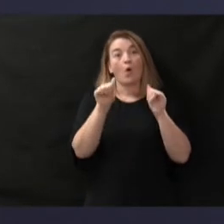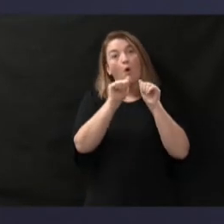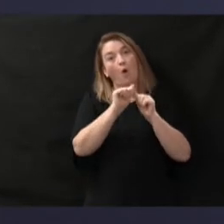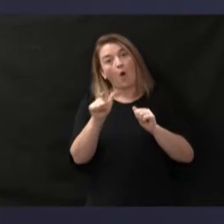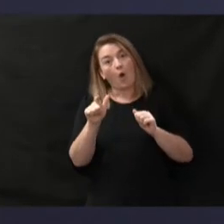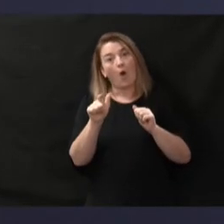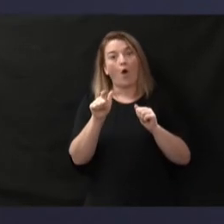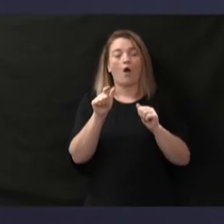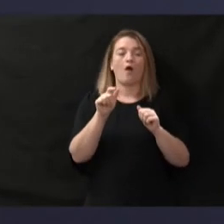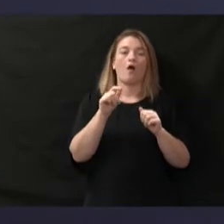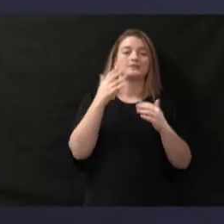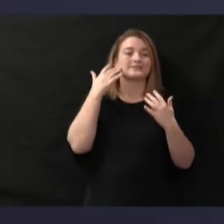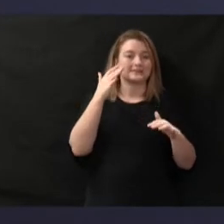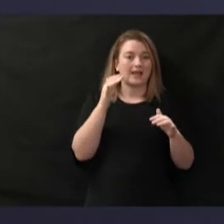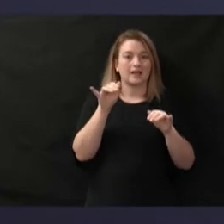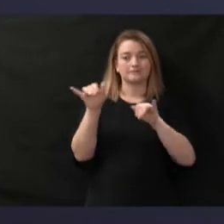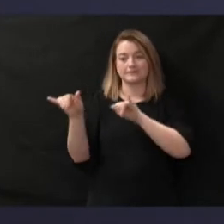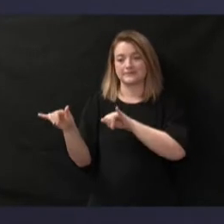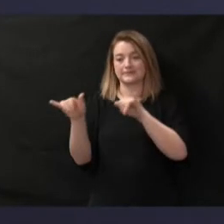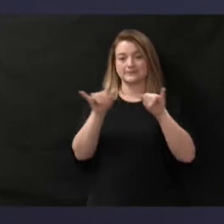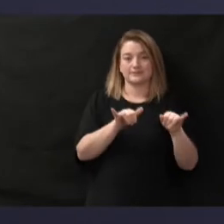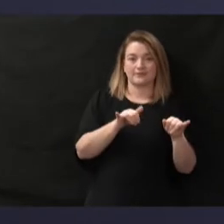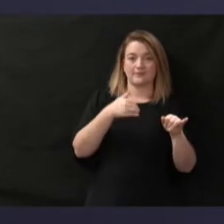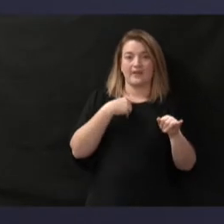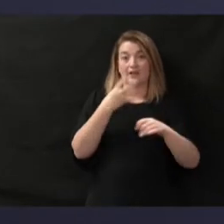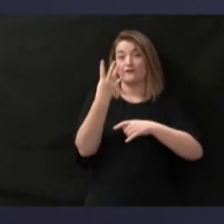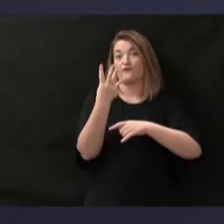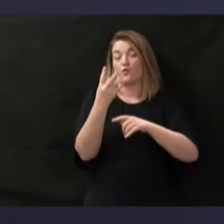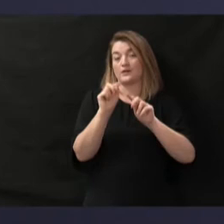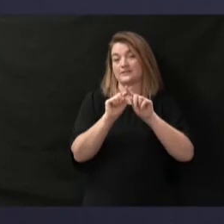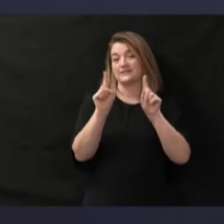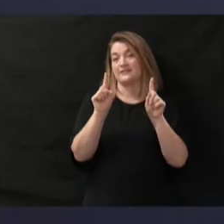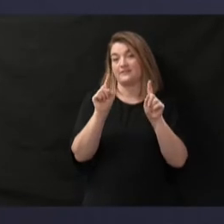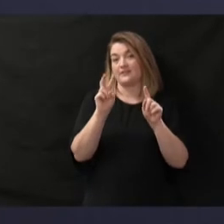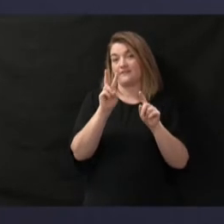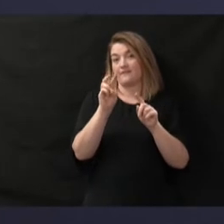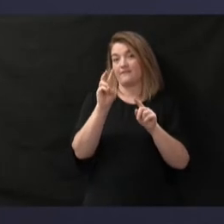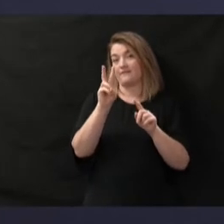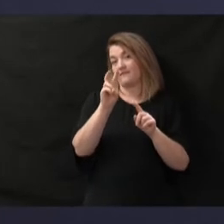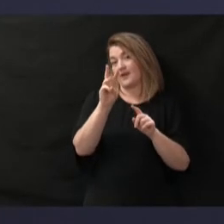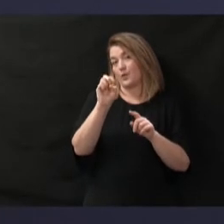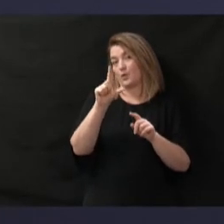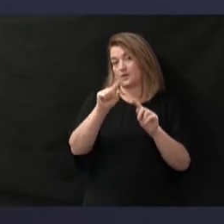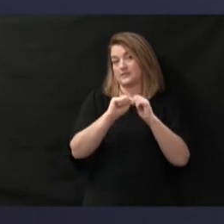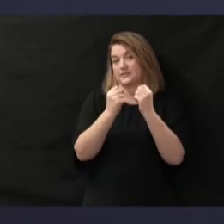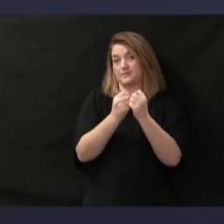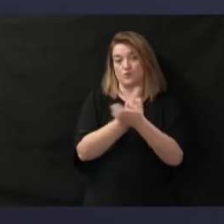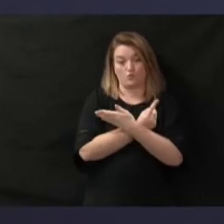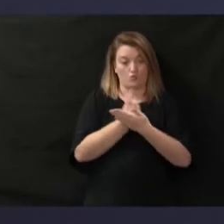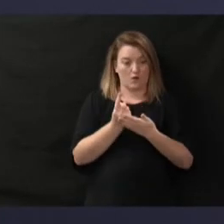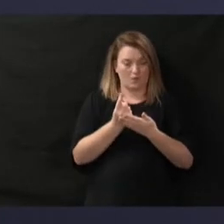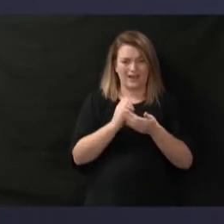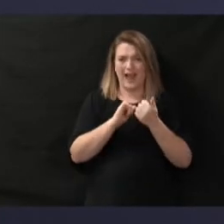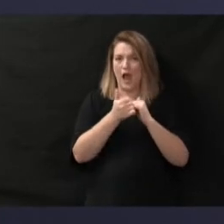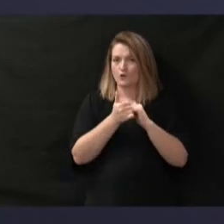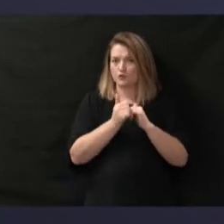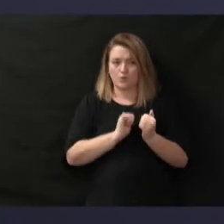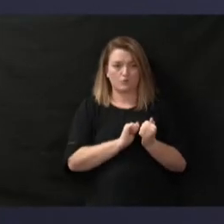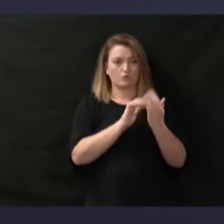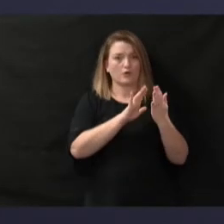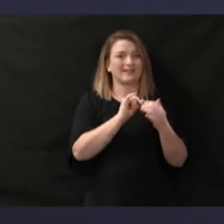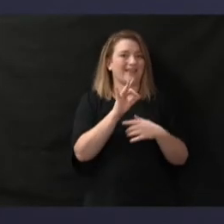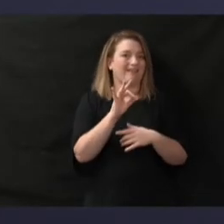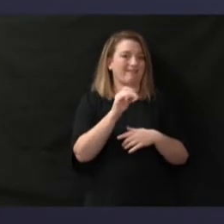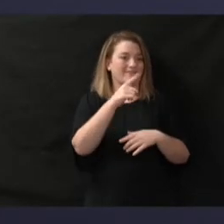or even two sounds that, you know, like I've had four of the different vowel teams in one week that I'm supposed to teach. How would you address that if we're supposed to do